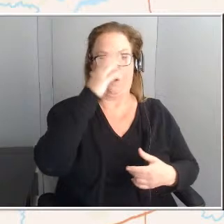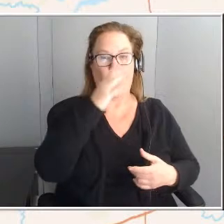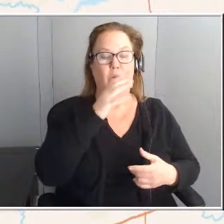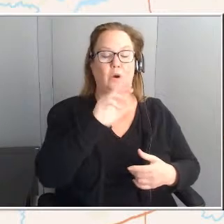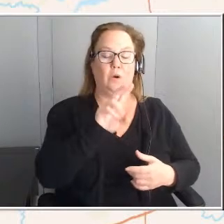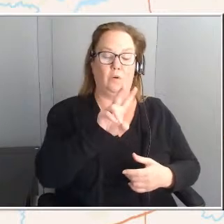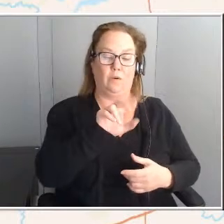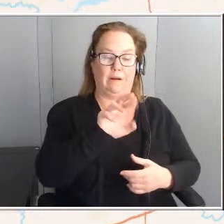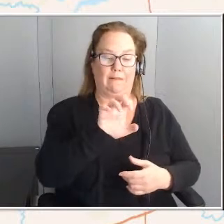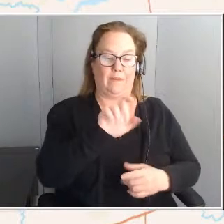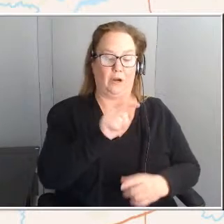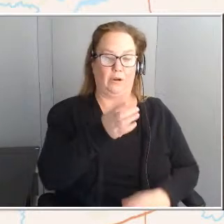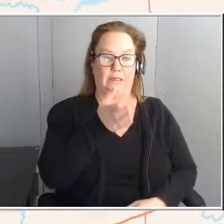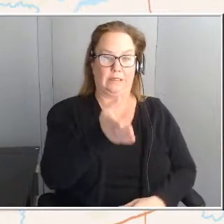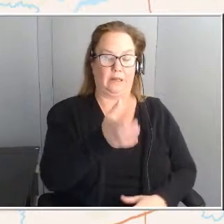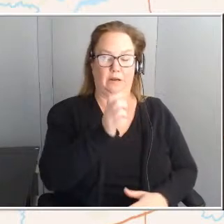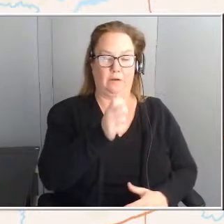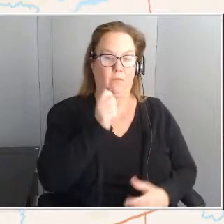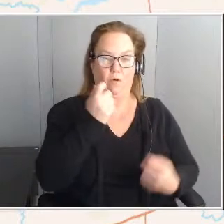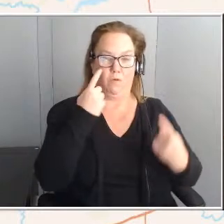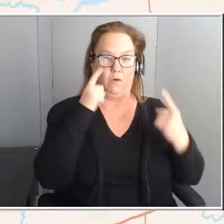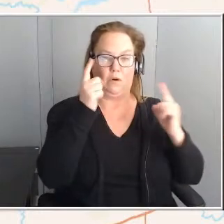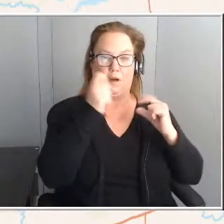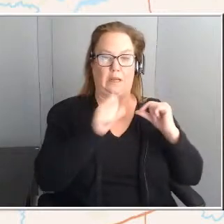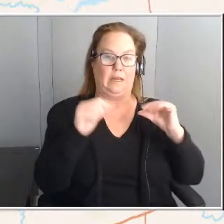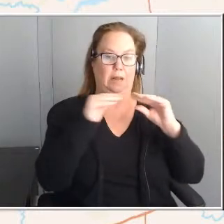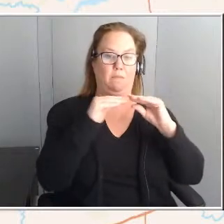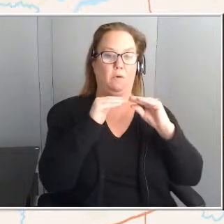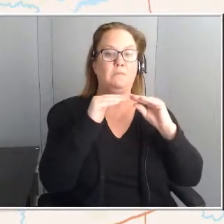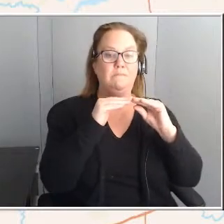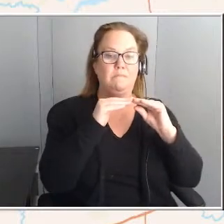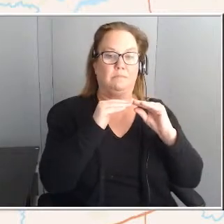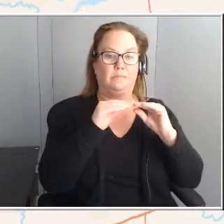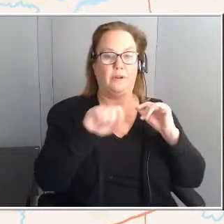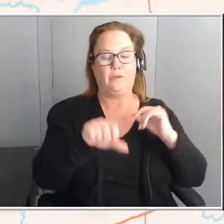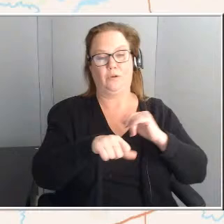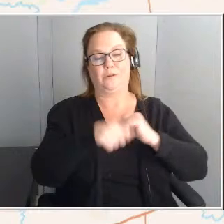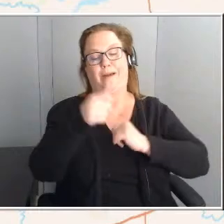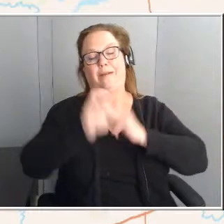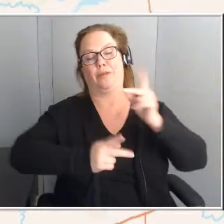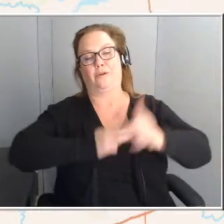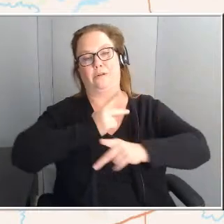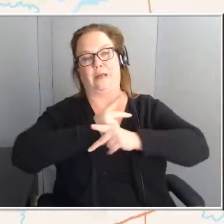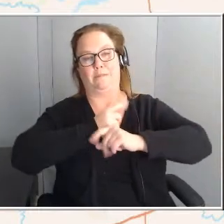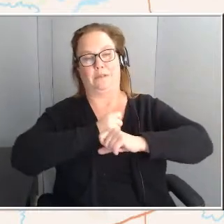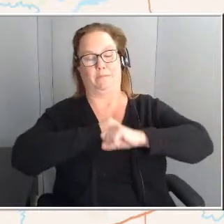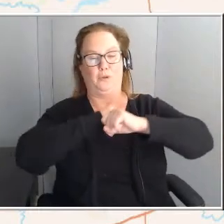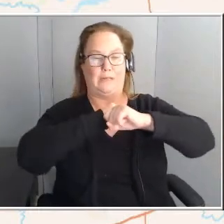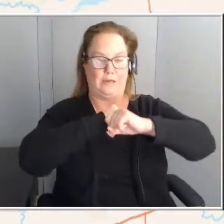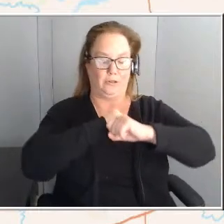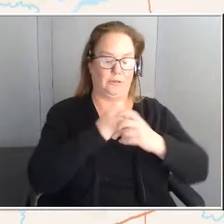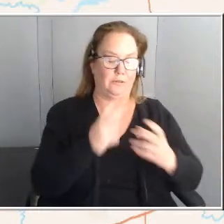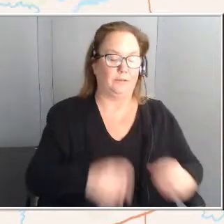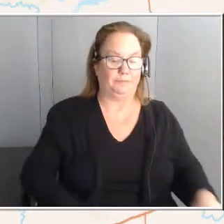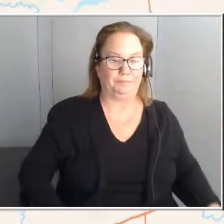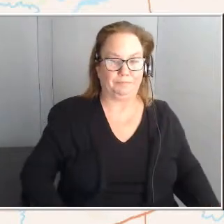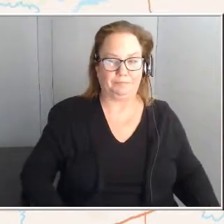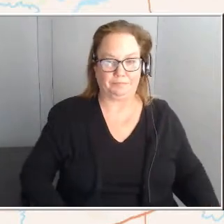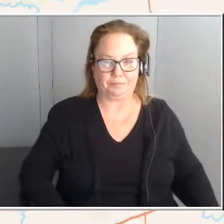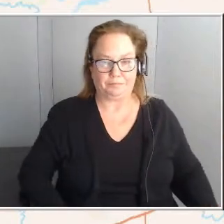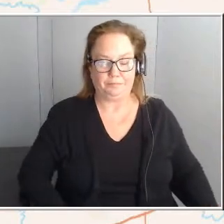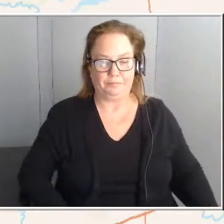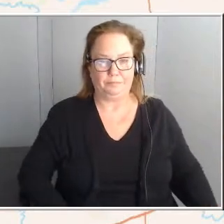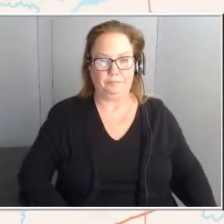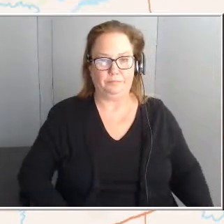variant is around that those aren't going to work anymore, that you have to use other types of precautions or interventions.